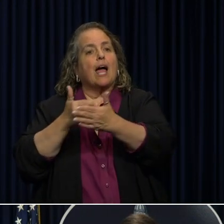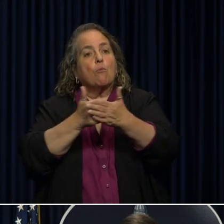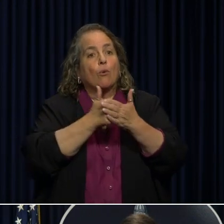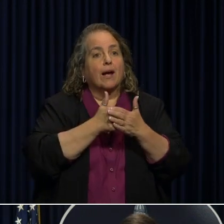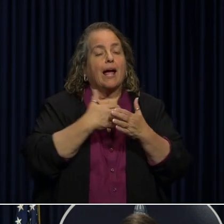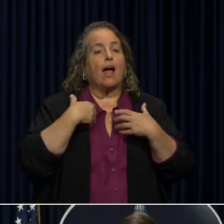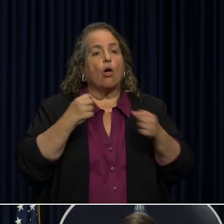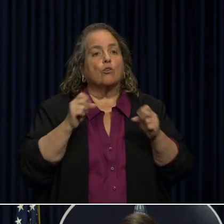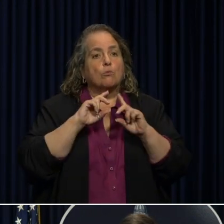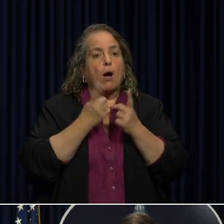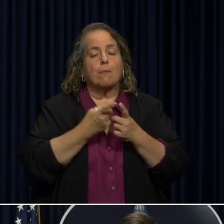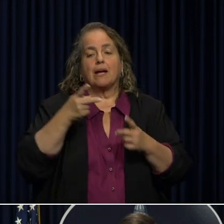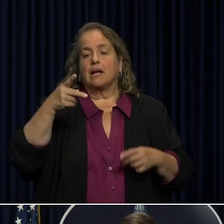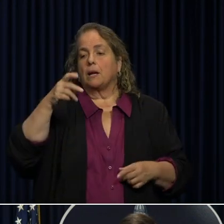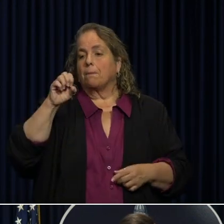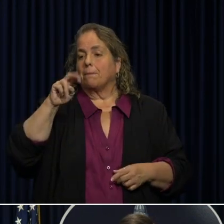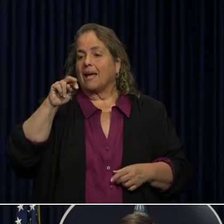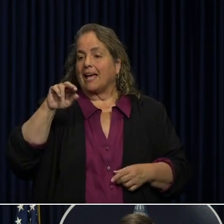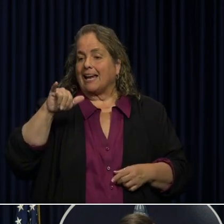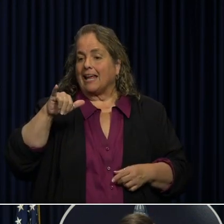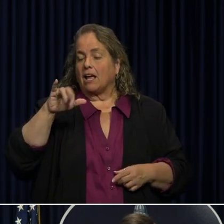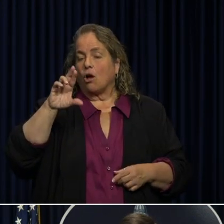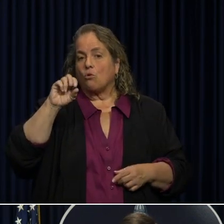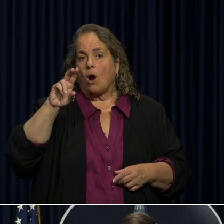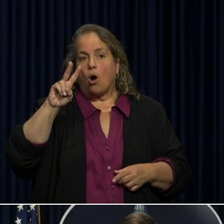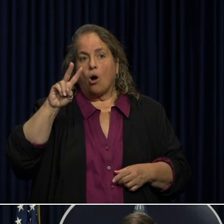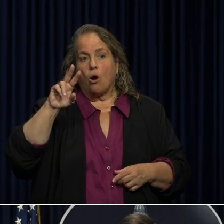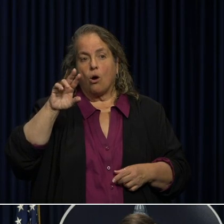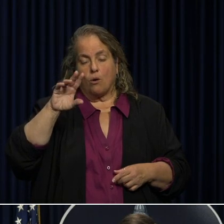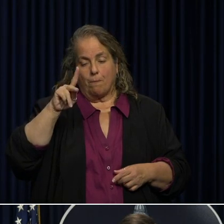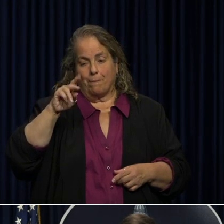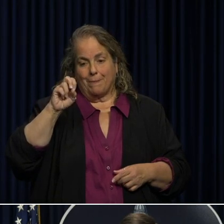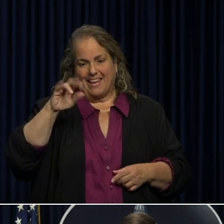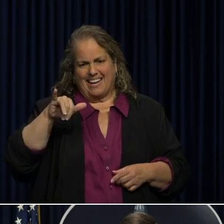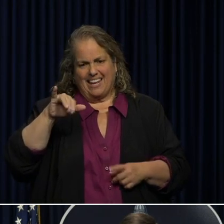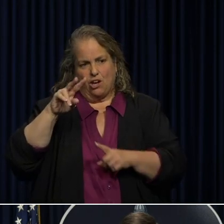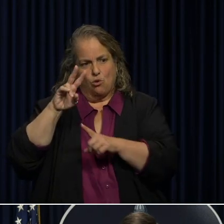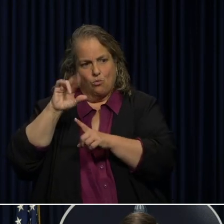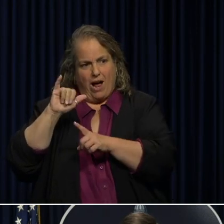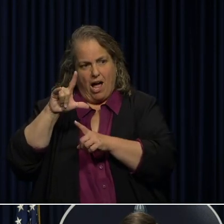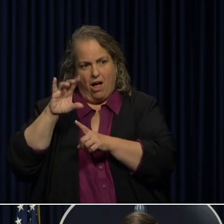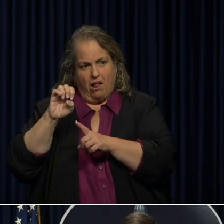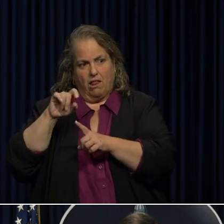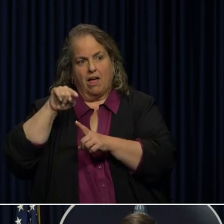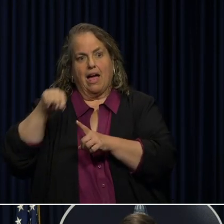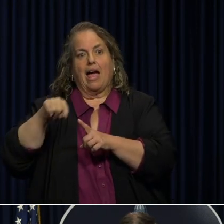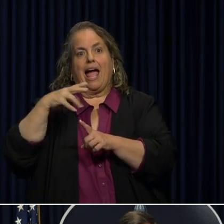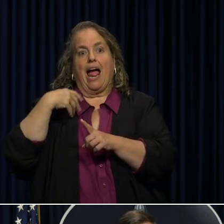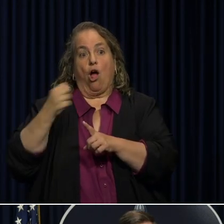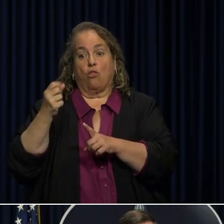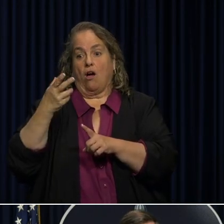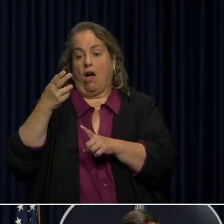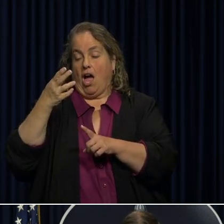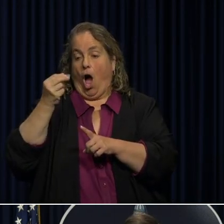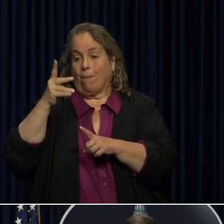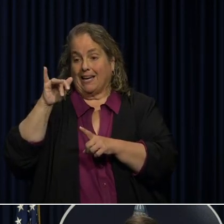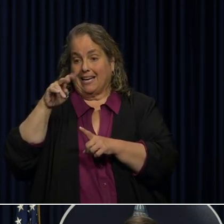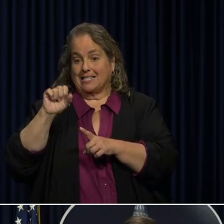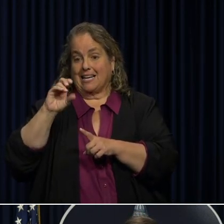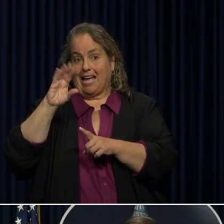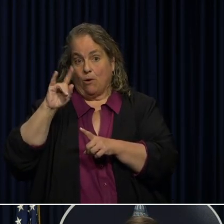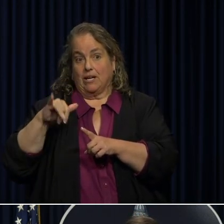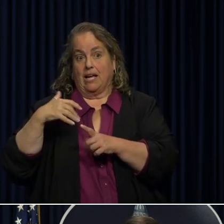Department, Todd County Health Department, Muhlenberg County Health Department, and Hopkins County Health Department to make sure that there is